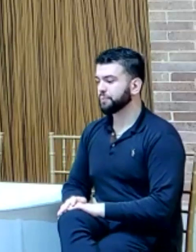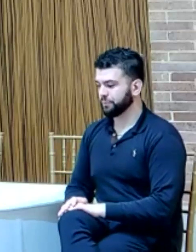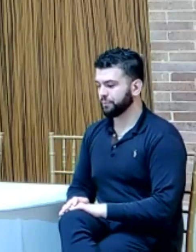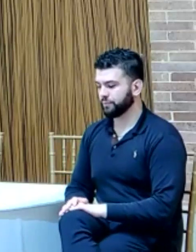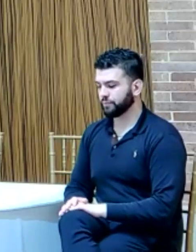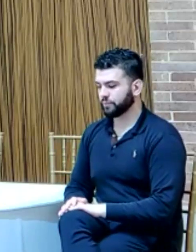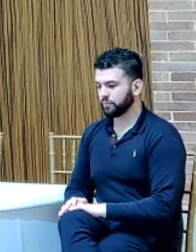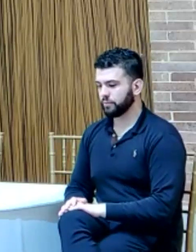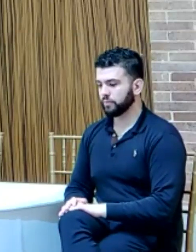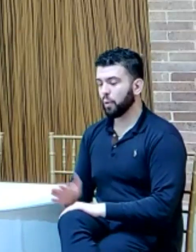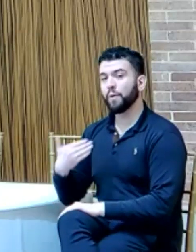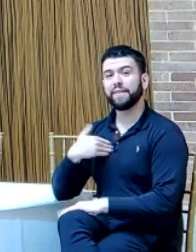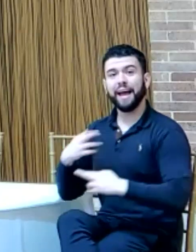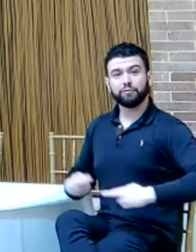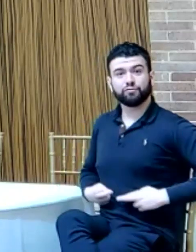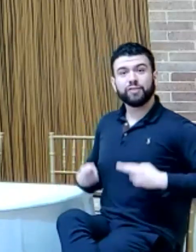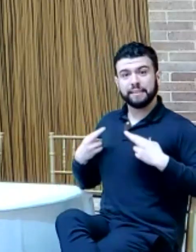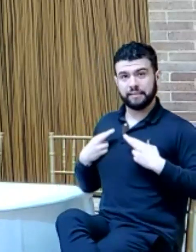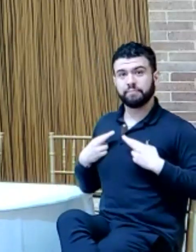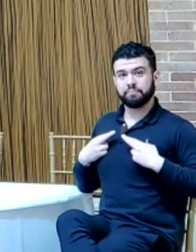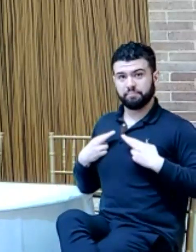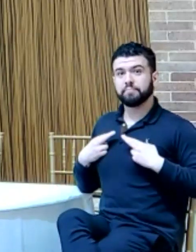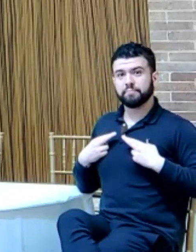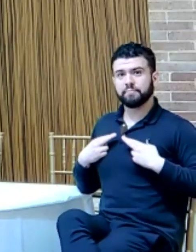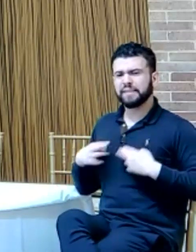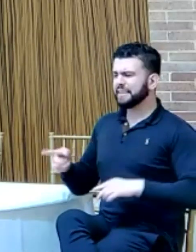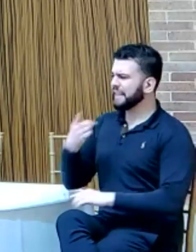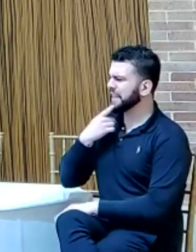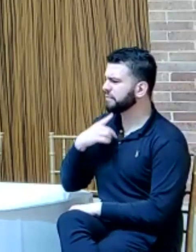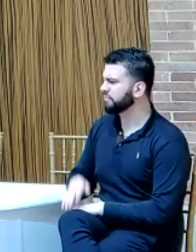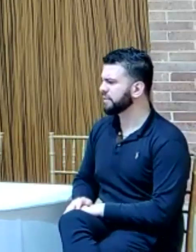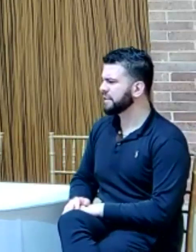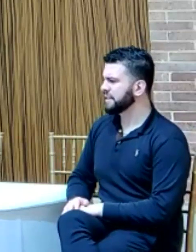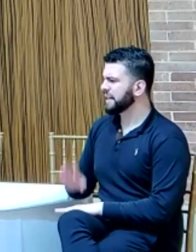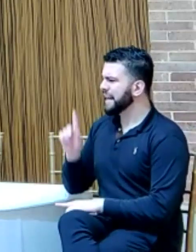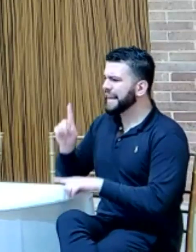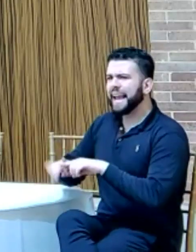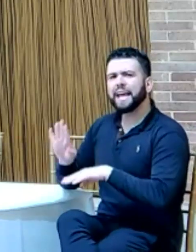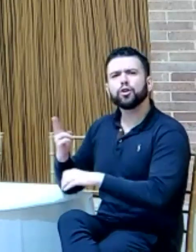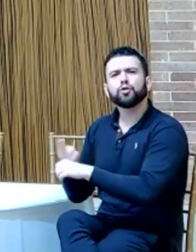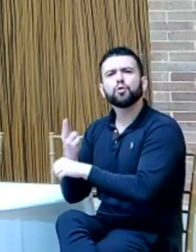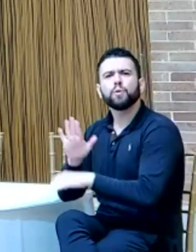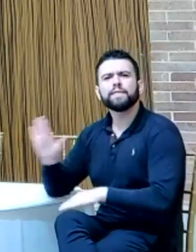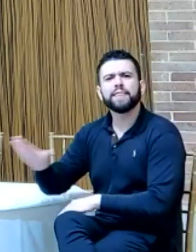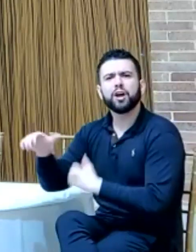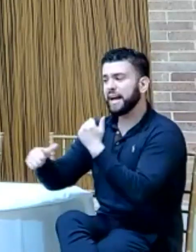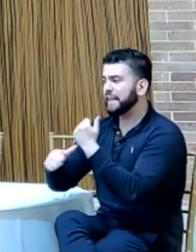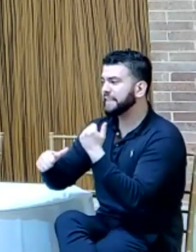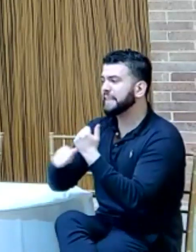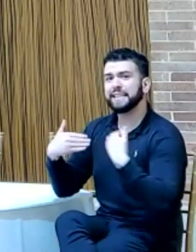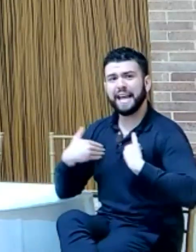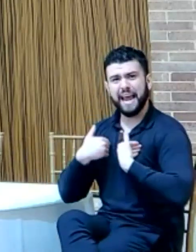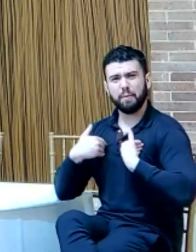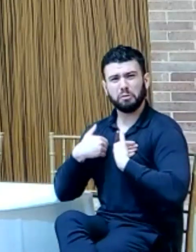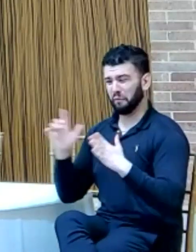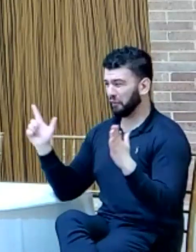had um tenants our prospective tenants told that they could not use their very much needed assistance animals in the housing